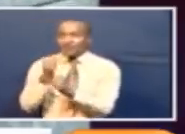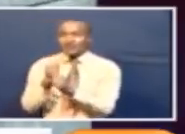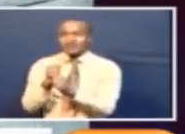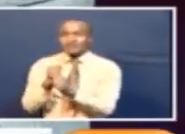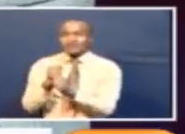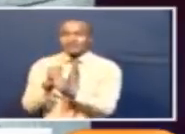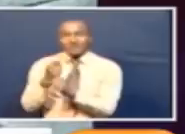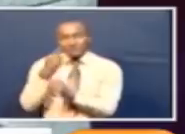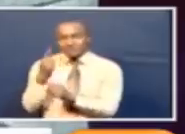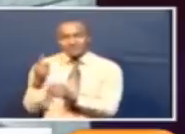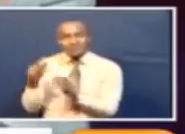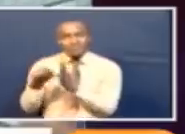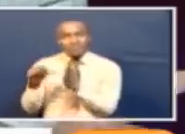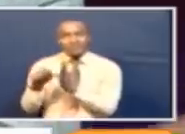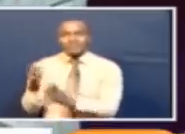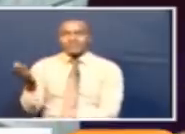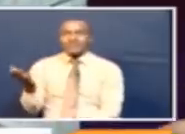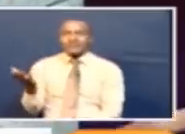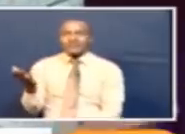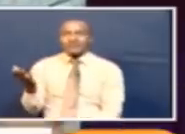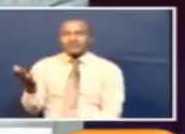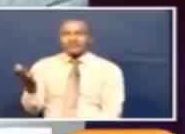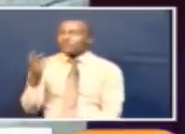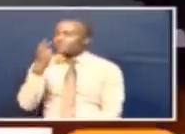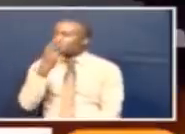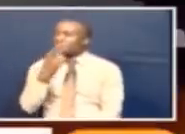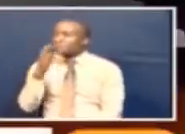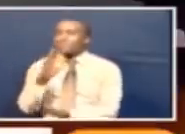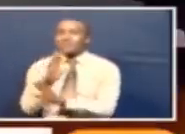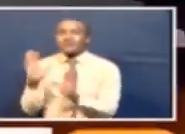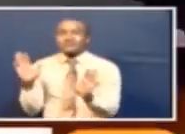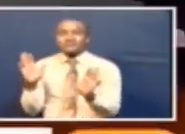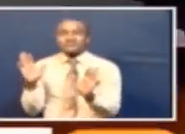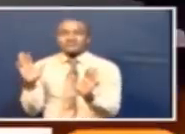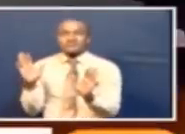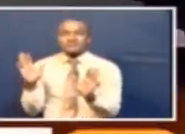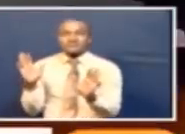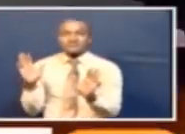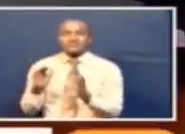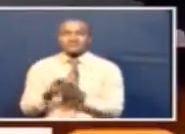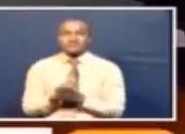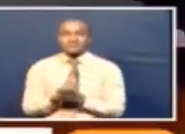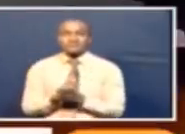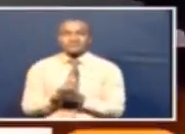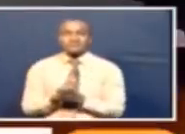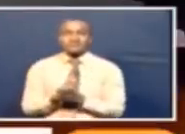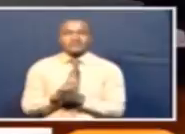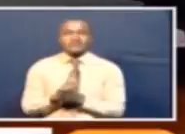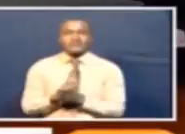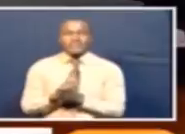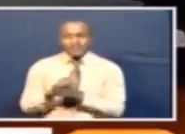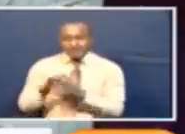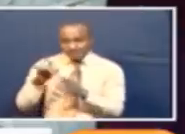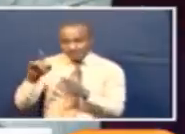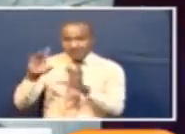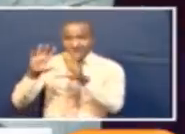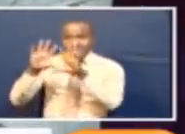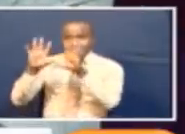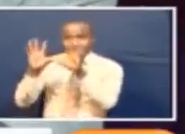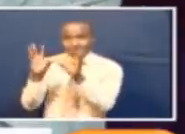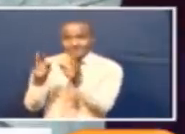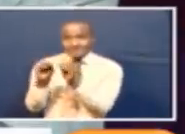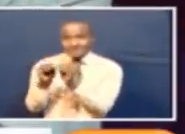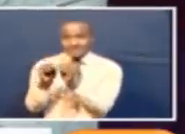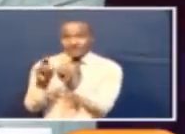very big disconnect between what we are saying. Because what is happening in Cuba and what is happening here is not the same. So the budget, first of all, the budget that's going to